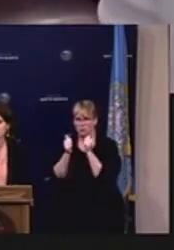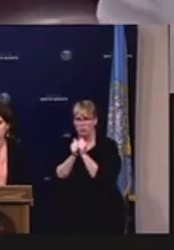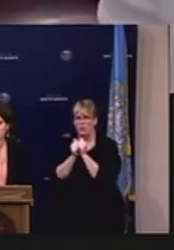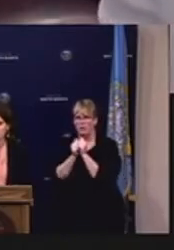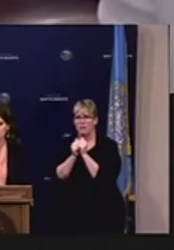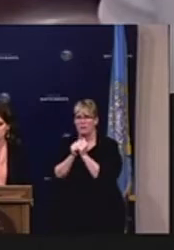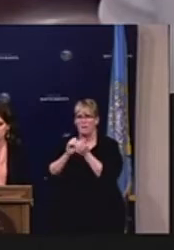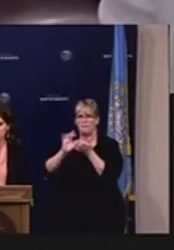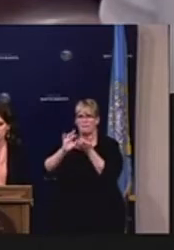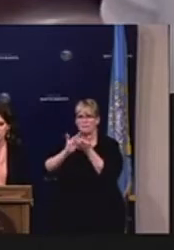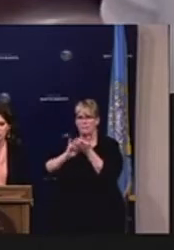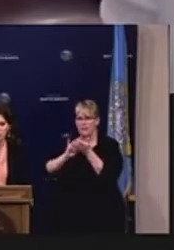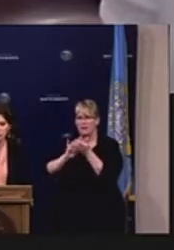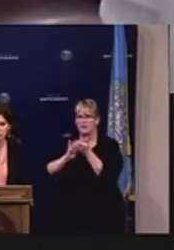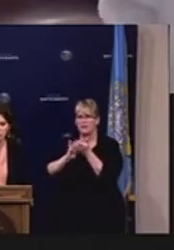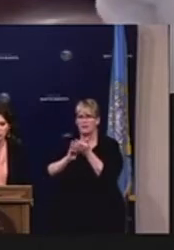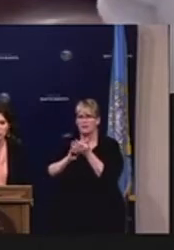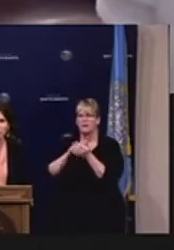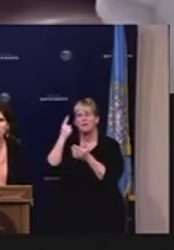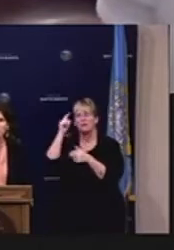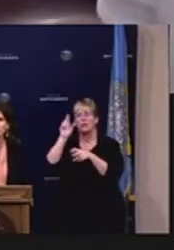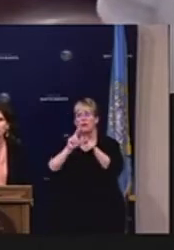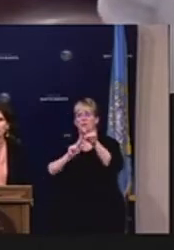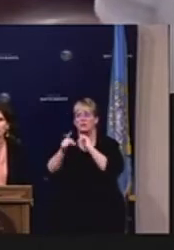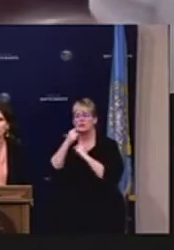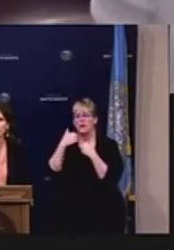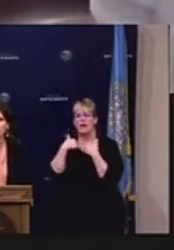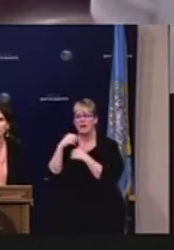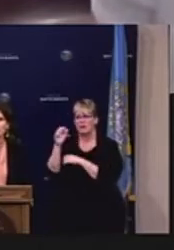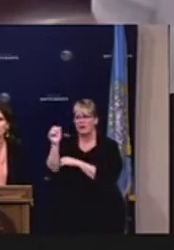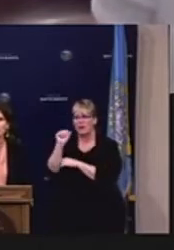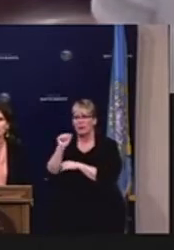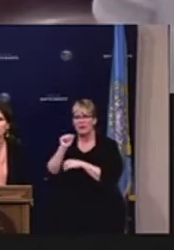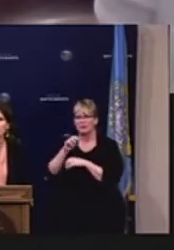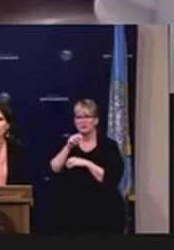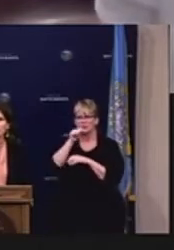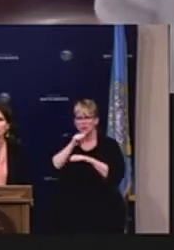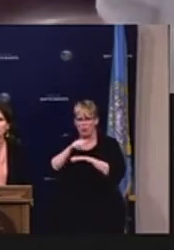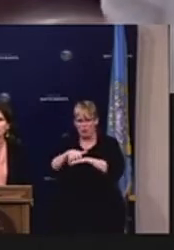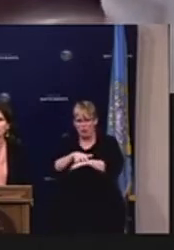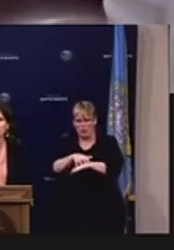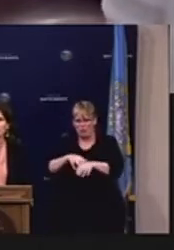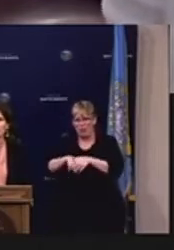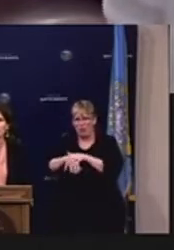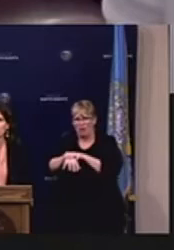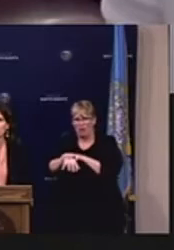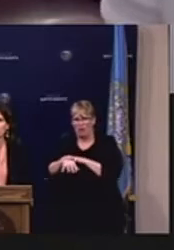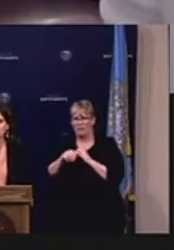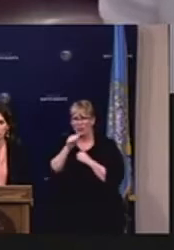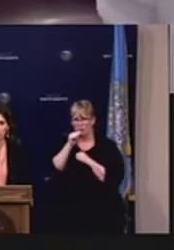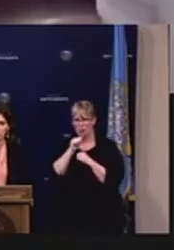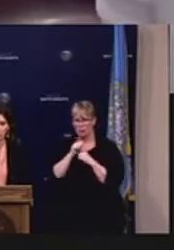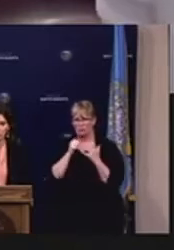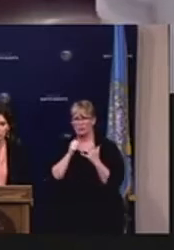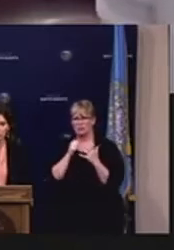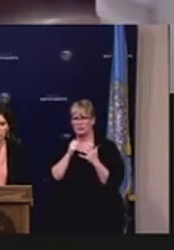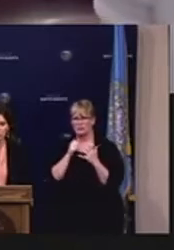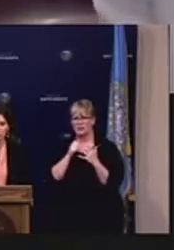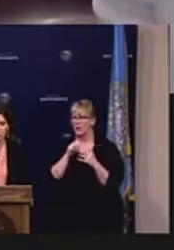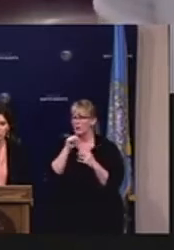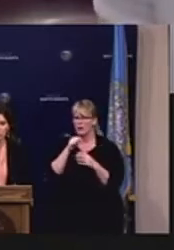medical indications like rheumatoid arthritis and the like. So as far as we know, we are not taking those